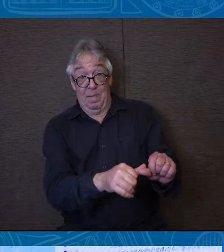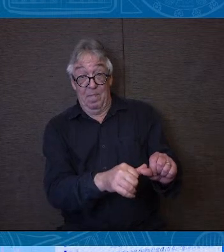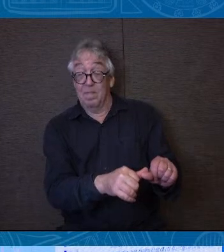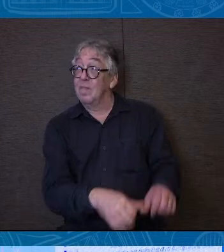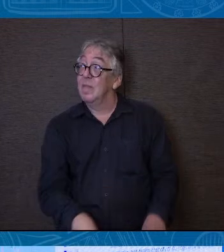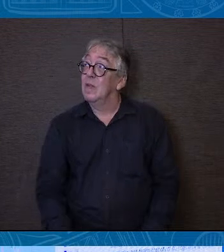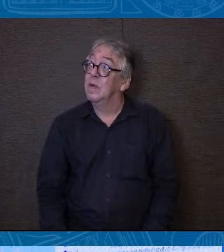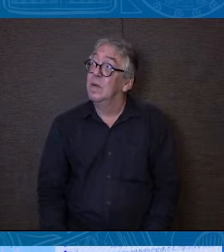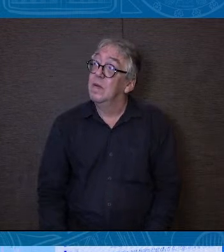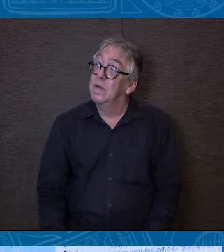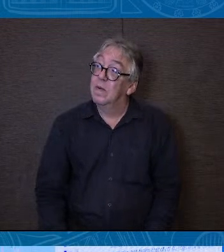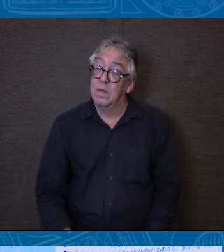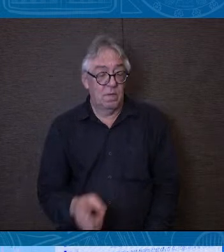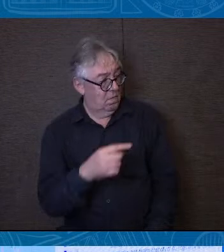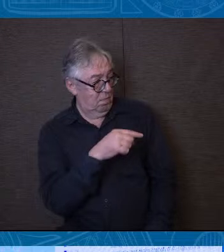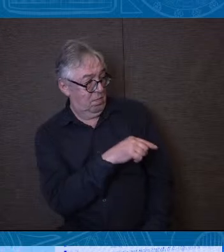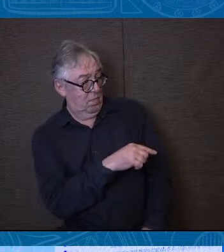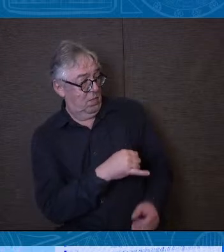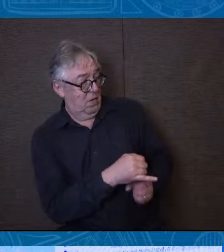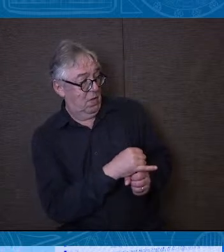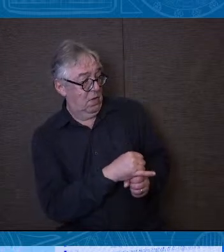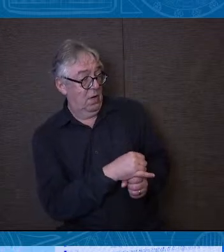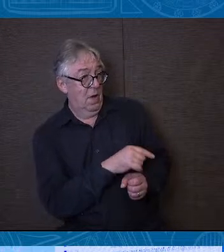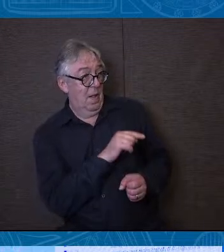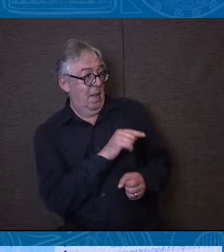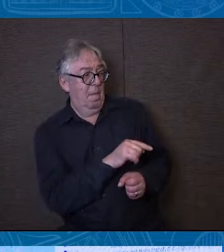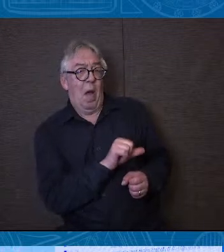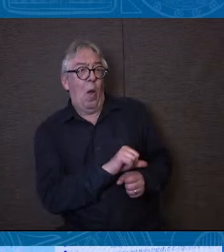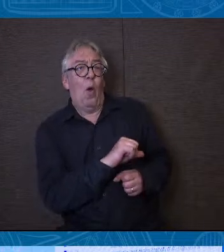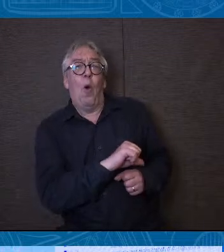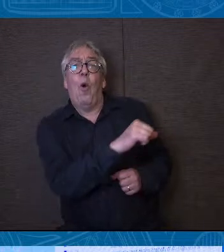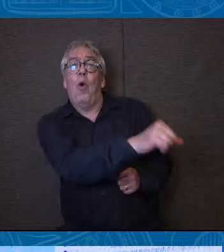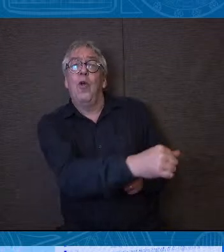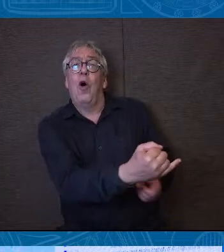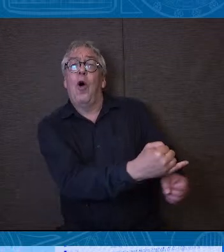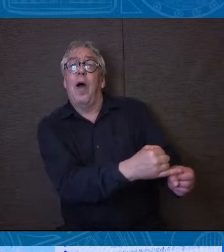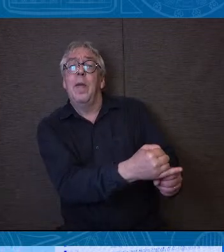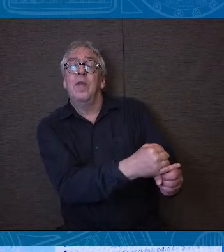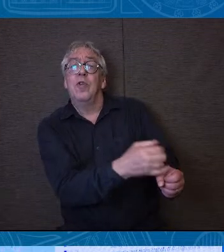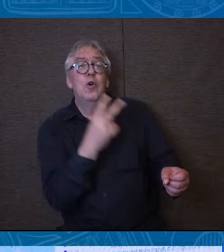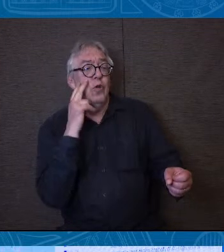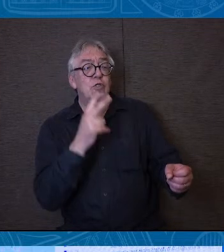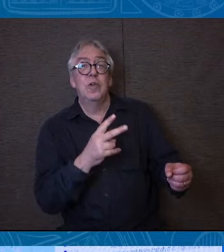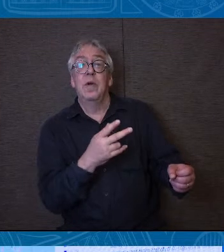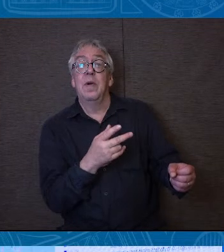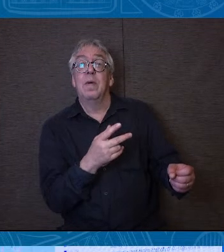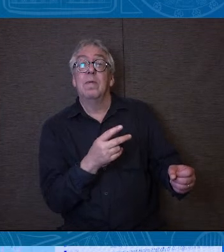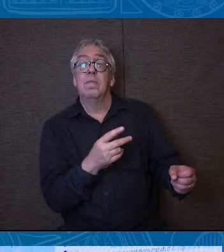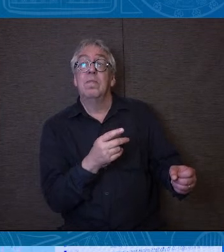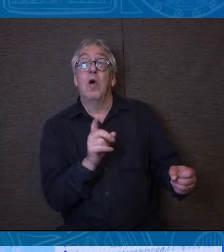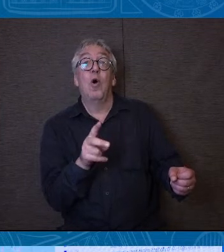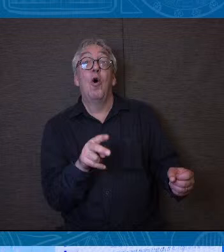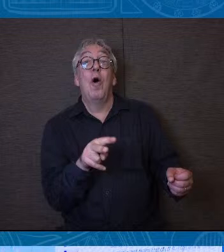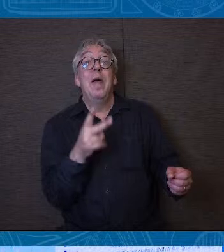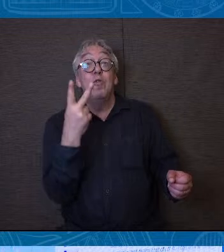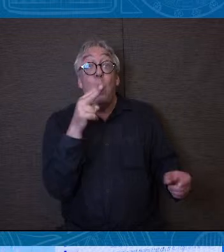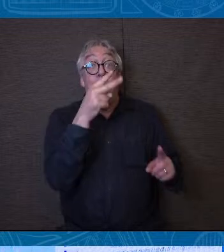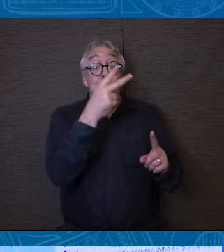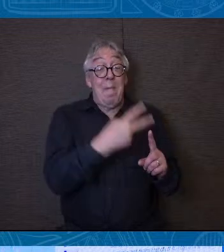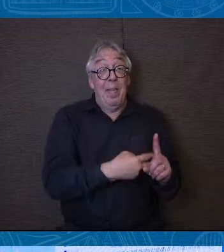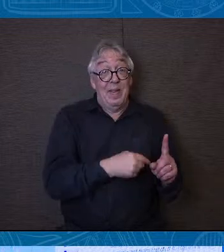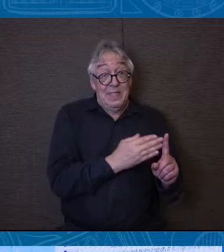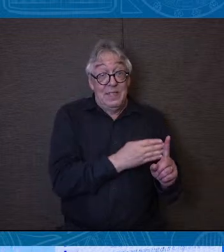below. Just let me compare EUA island. You will see the connectivity restored on 24th of February. But still,